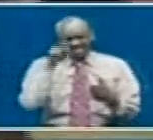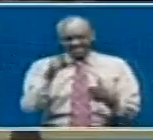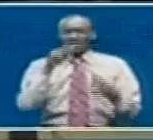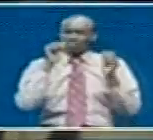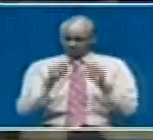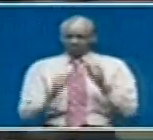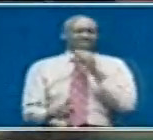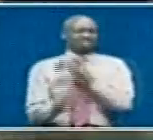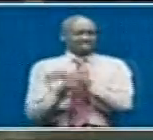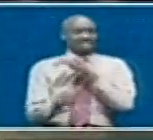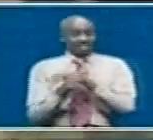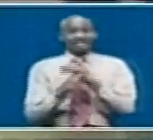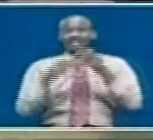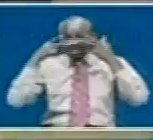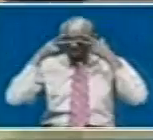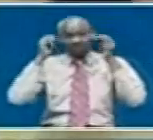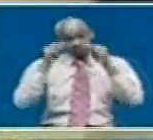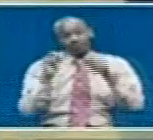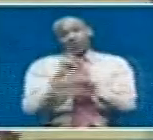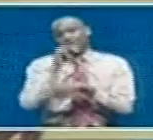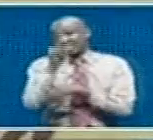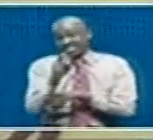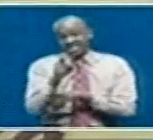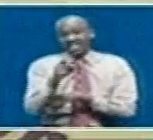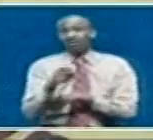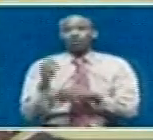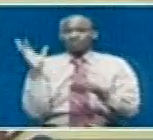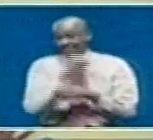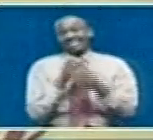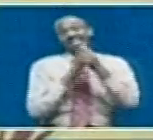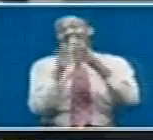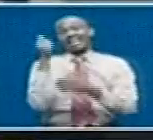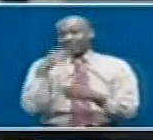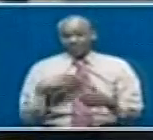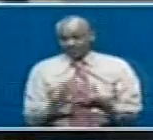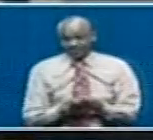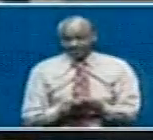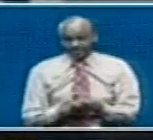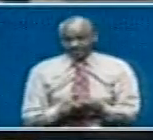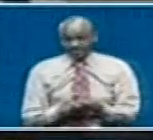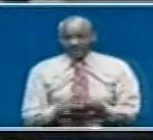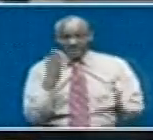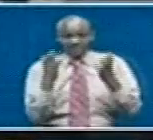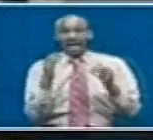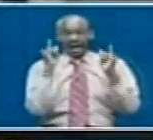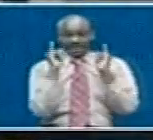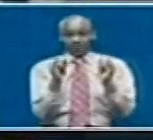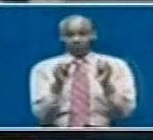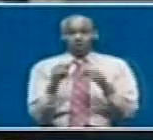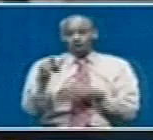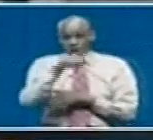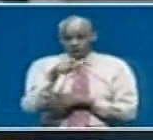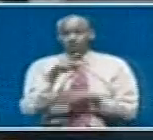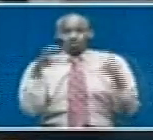is dangerous as terrorists can misuse such accounts to mislead Kenyans. Or a new local